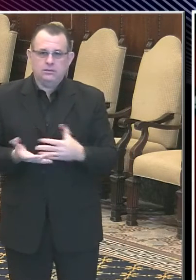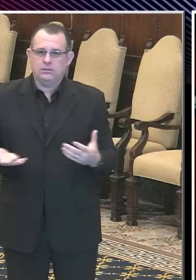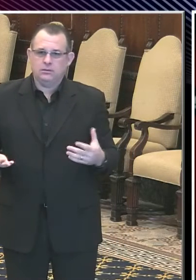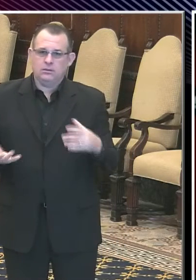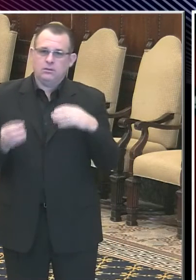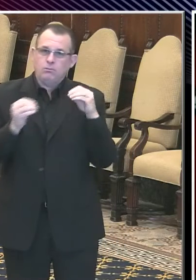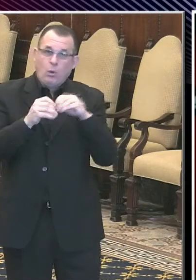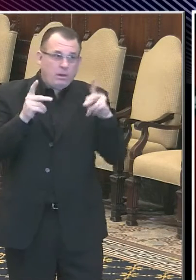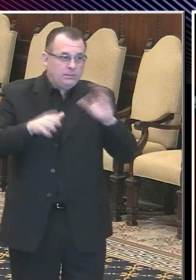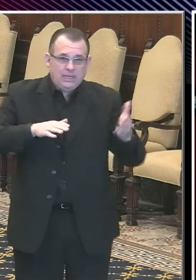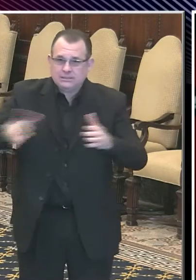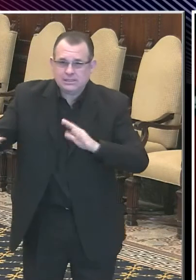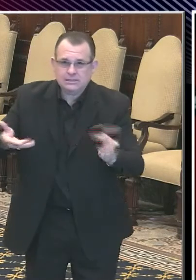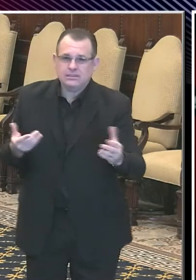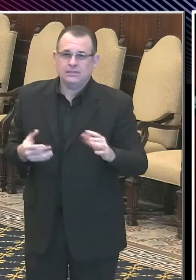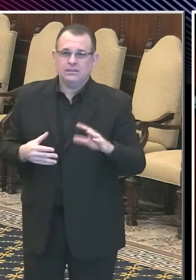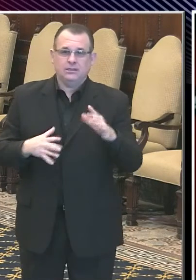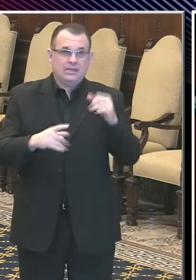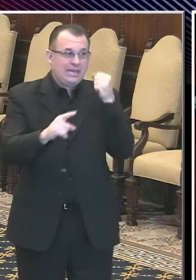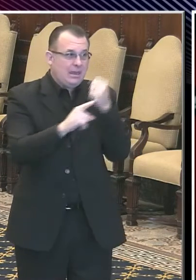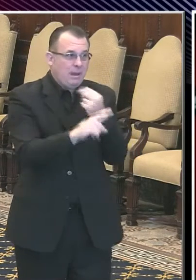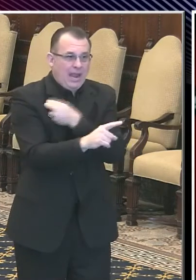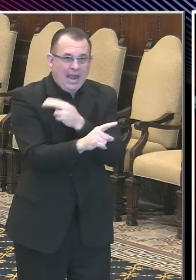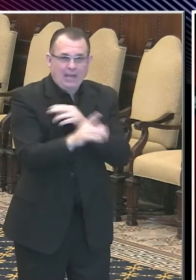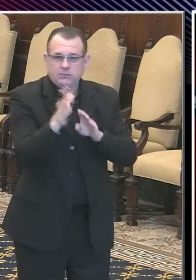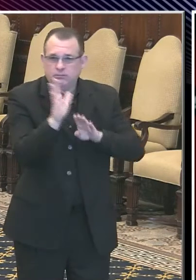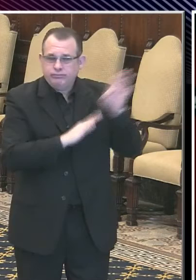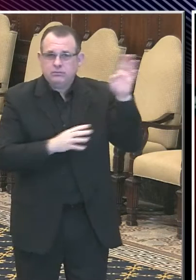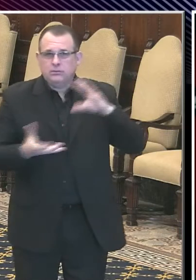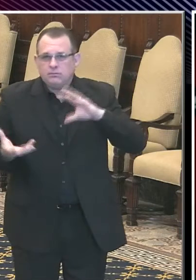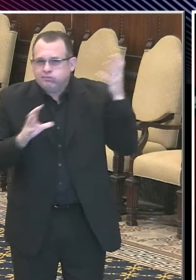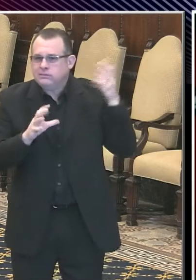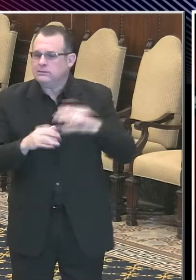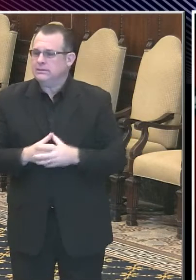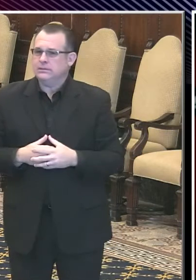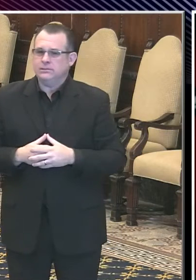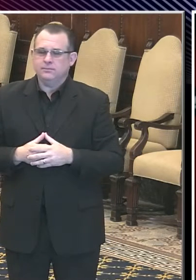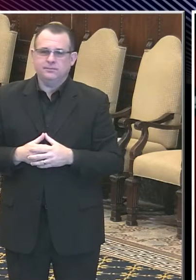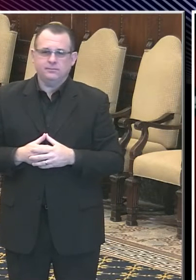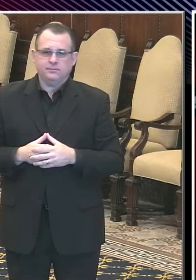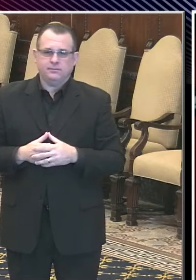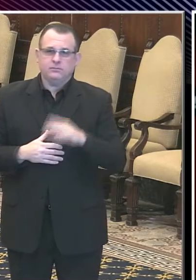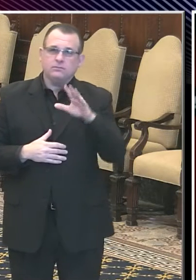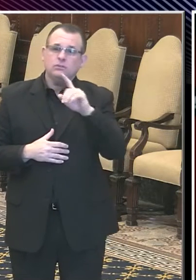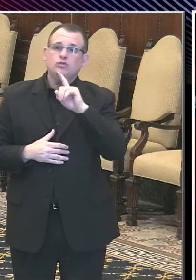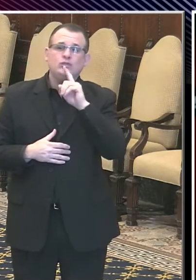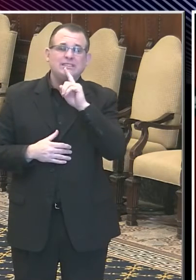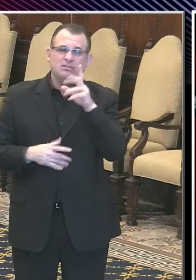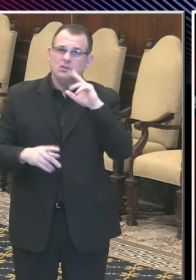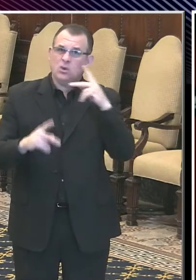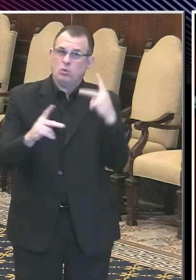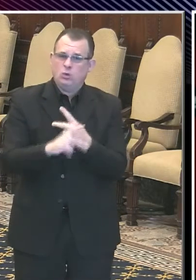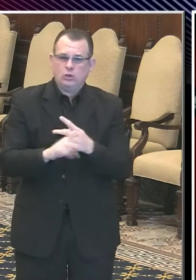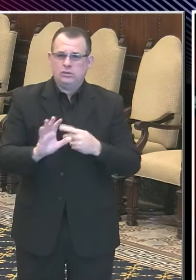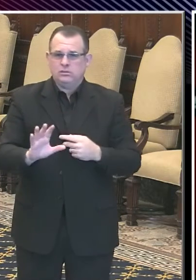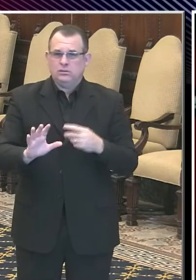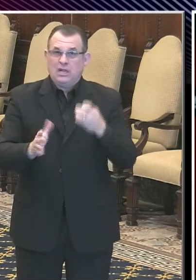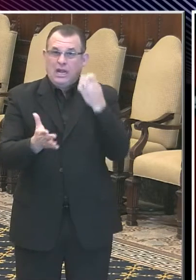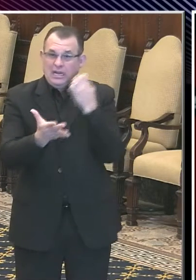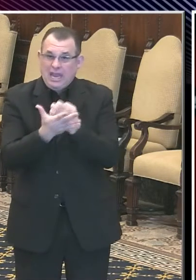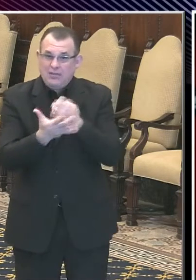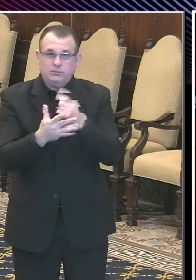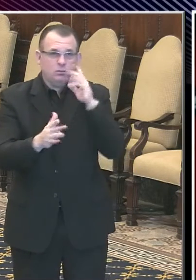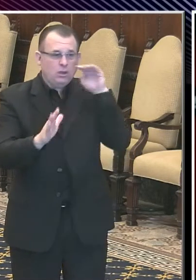great impact on our hospitals, and a greater impact than already had been seen on our economy here in